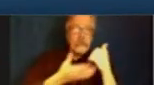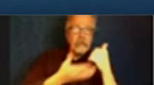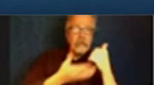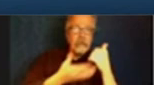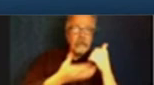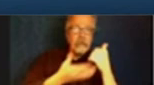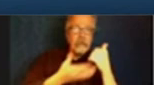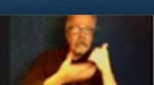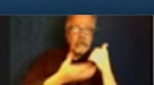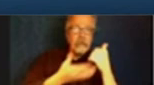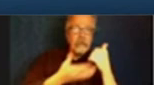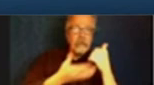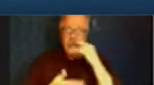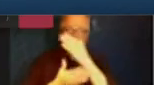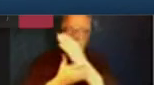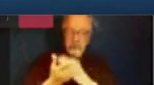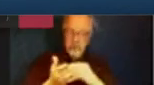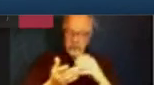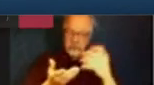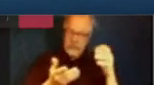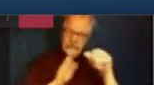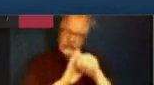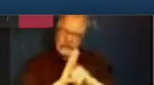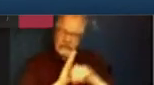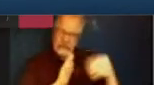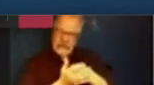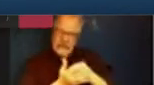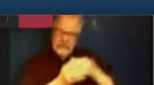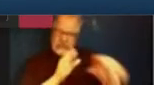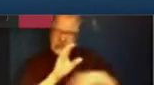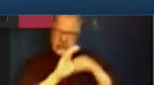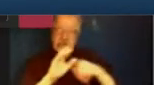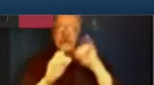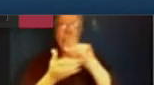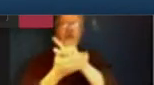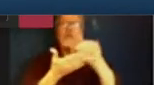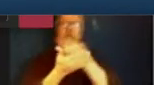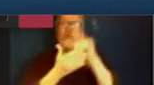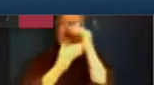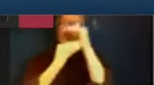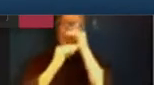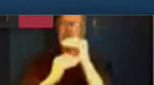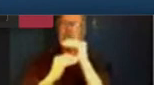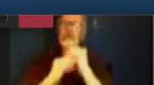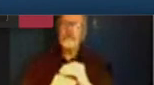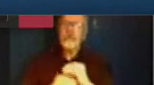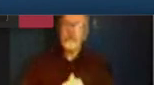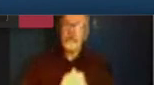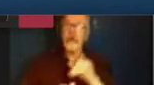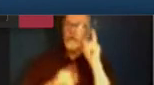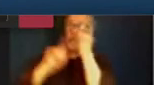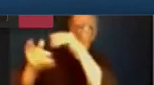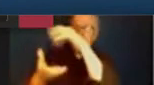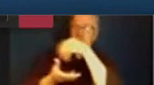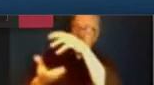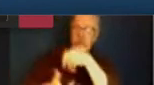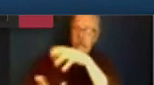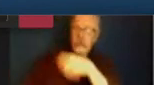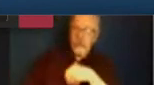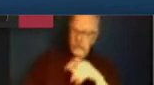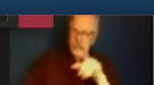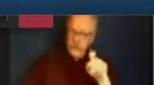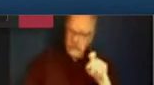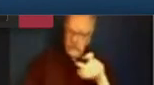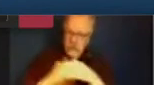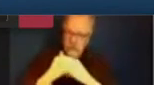continue to have a weekly sort of allotment that you're going to be ordering from these manufacturers going forth? Yes, we will continue our efforts to expand